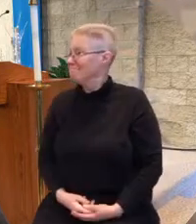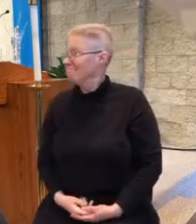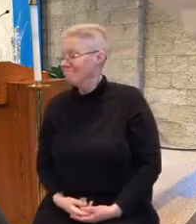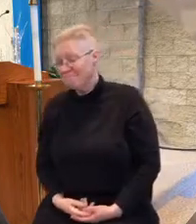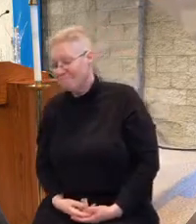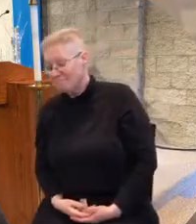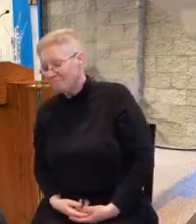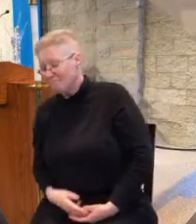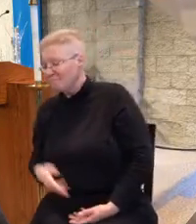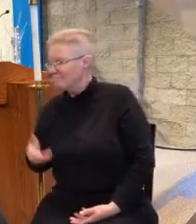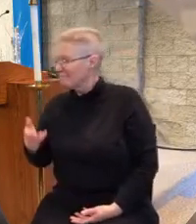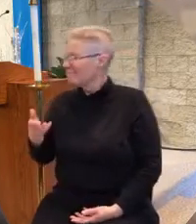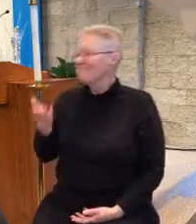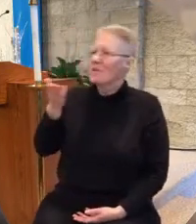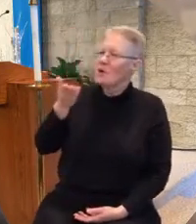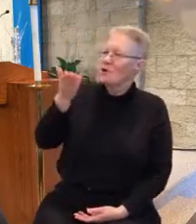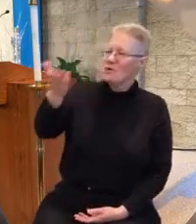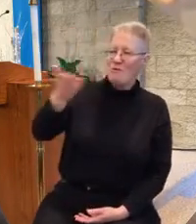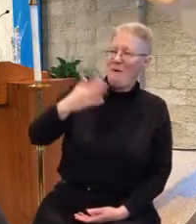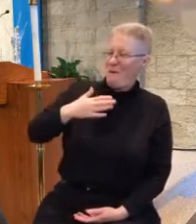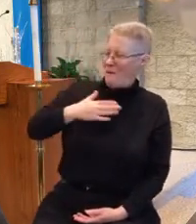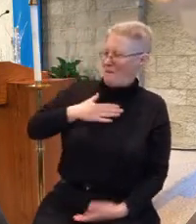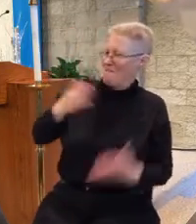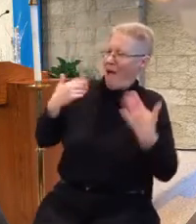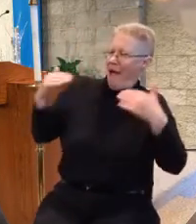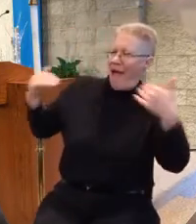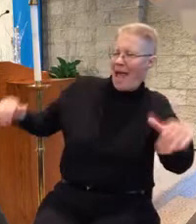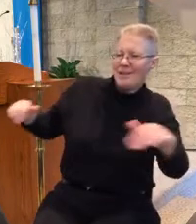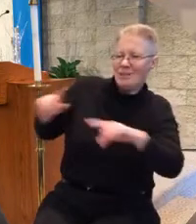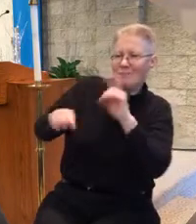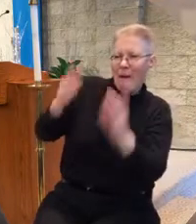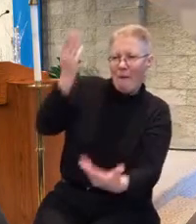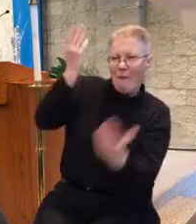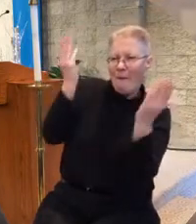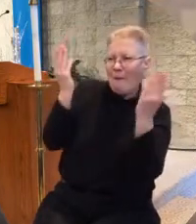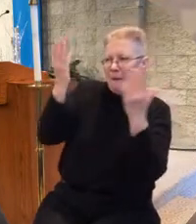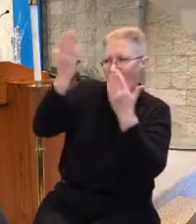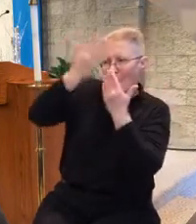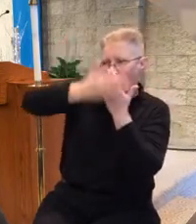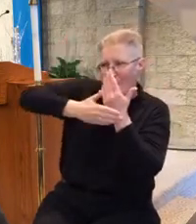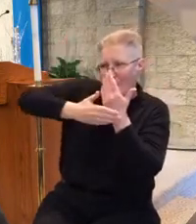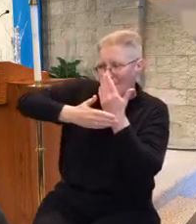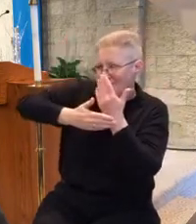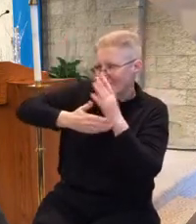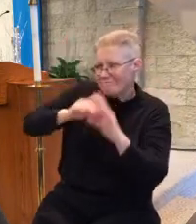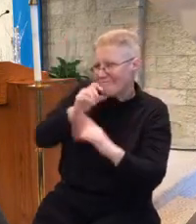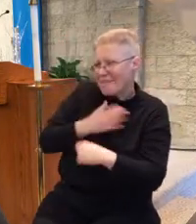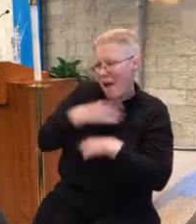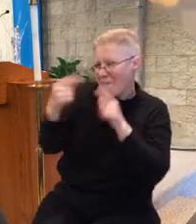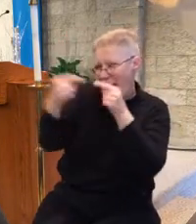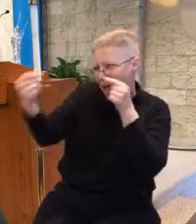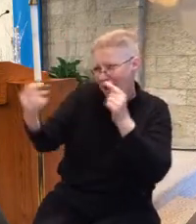You are my angel in disguise, not my enemy.